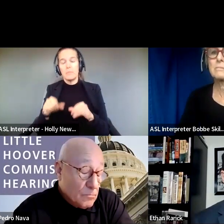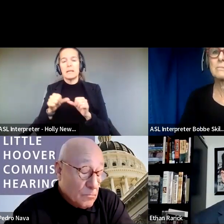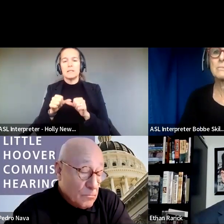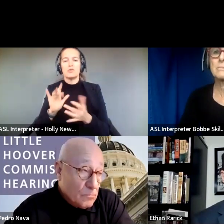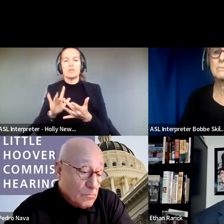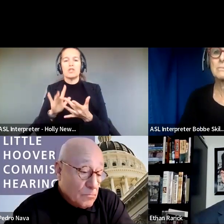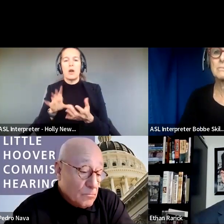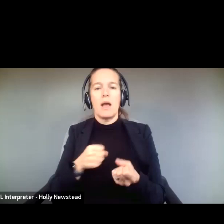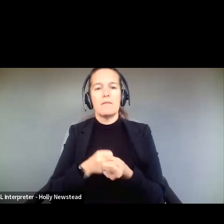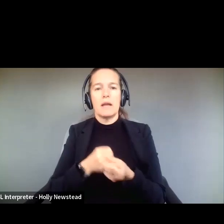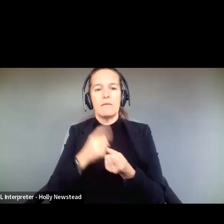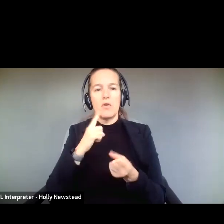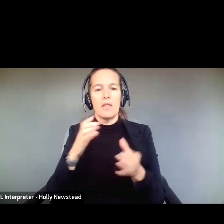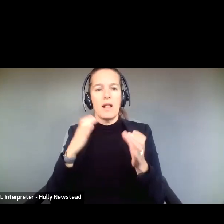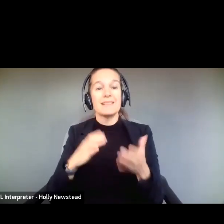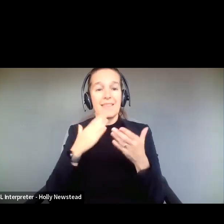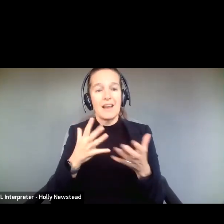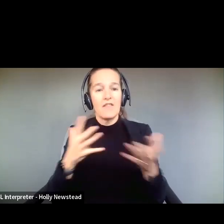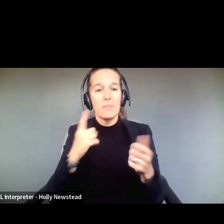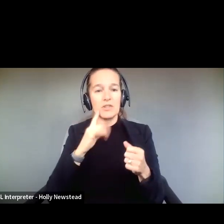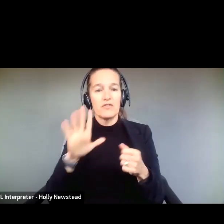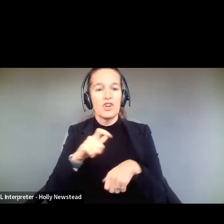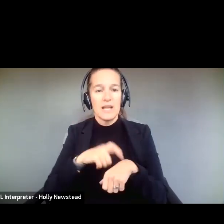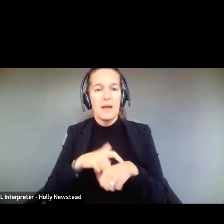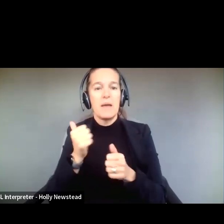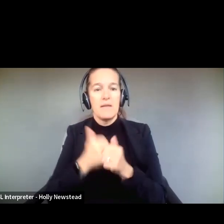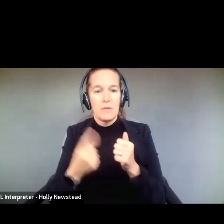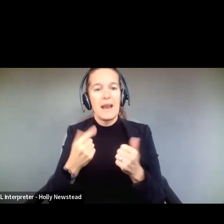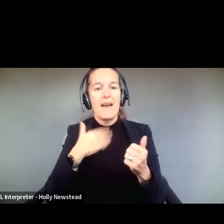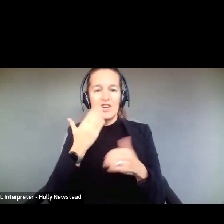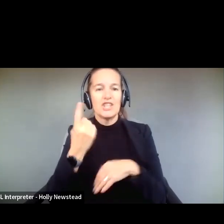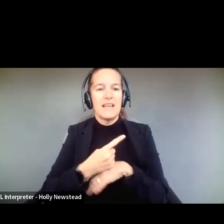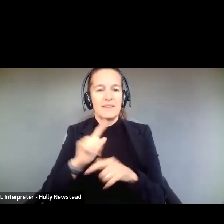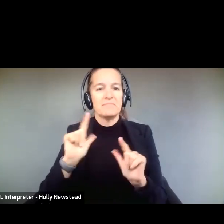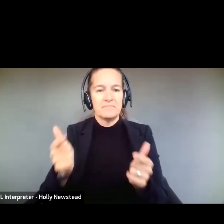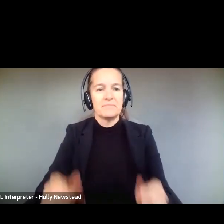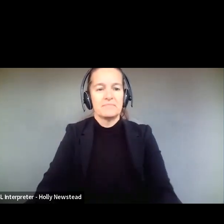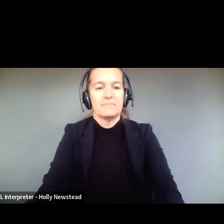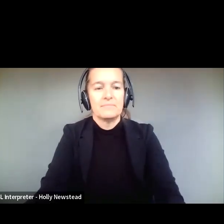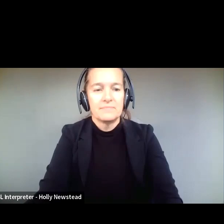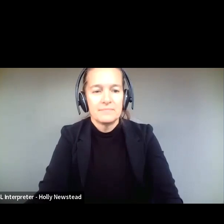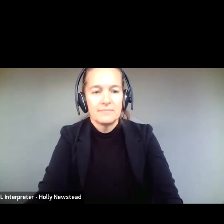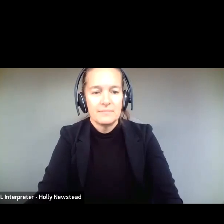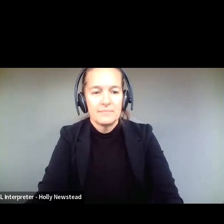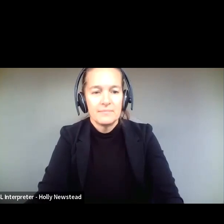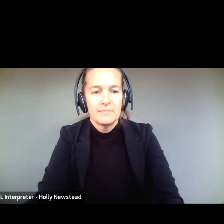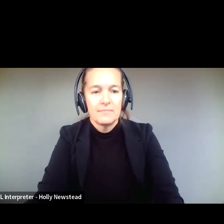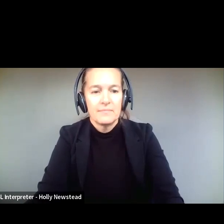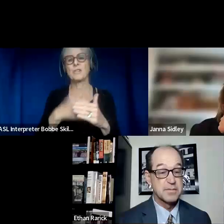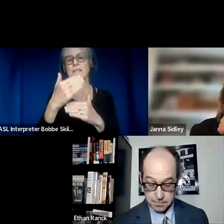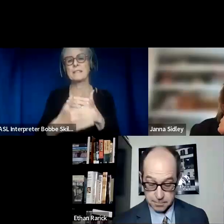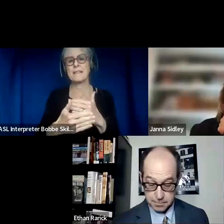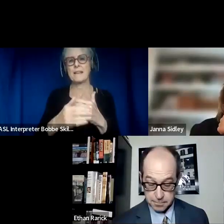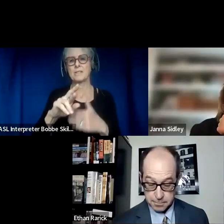reach out and advocate for the clients. Thank you very much for your time, everybody, and have a good day. Thank you, Tina. Next, we're moving on